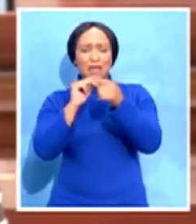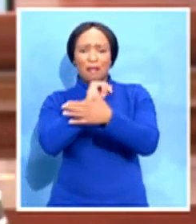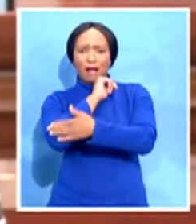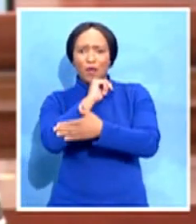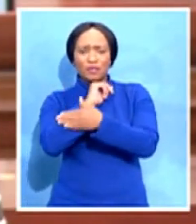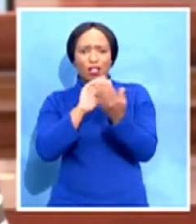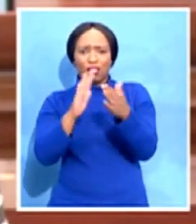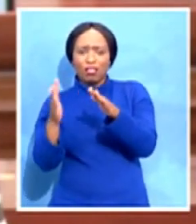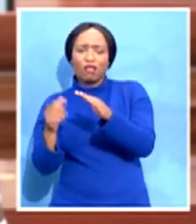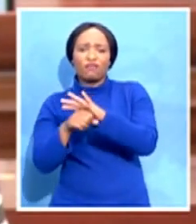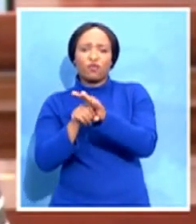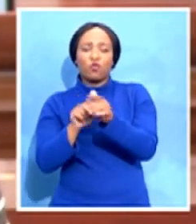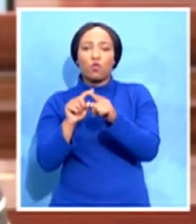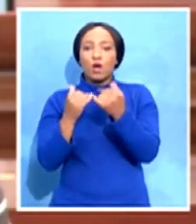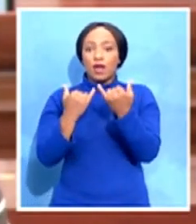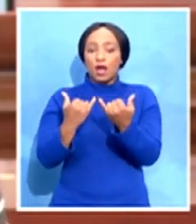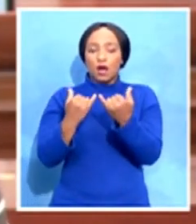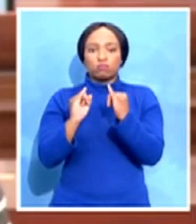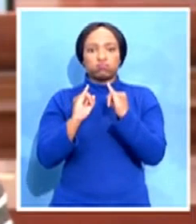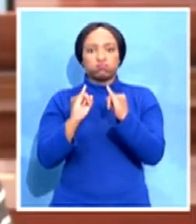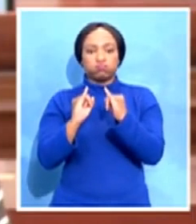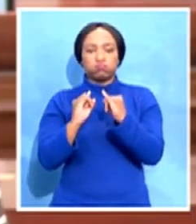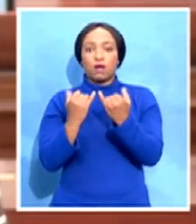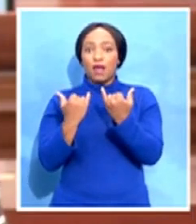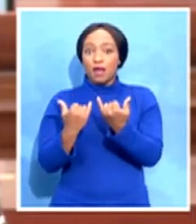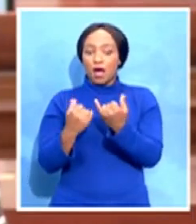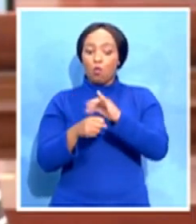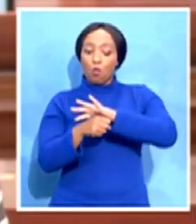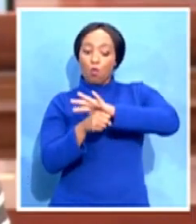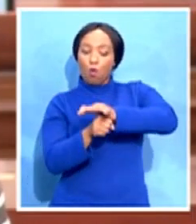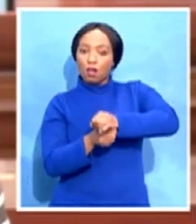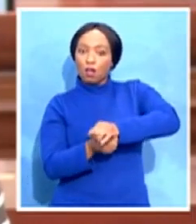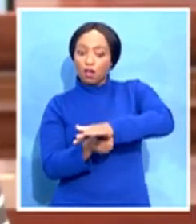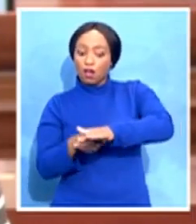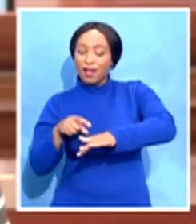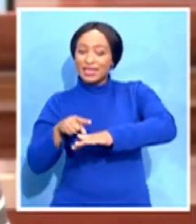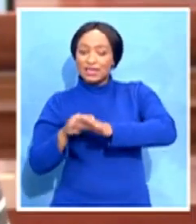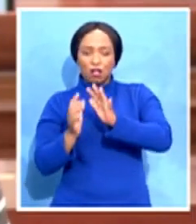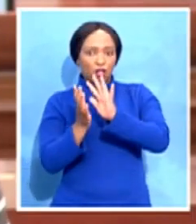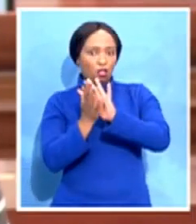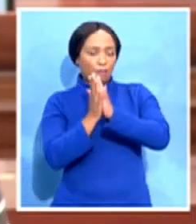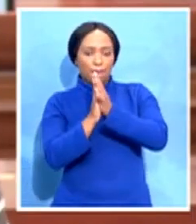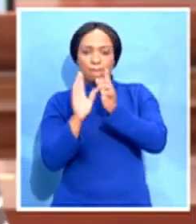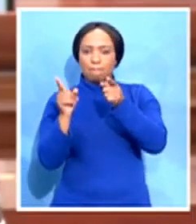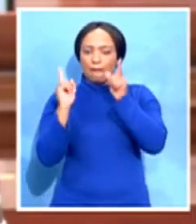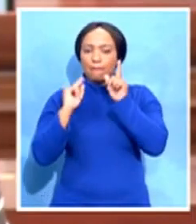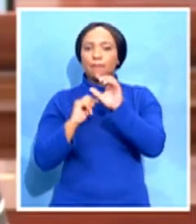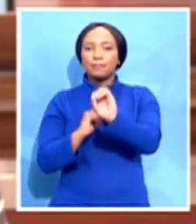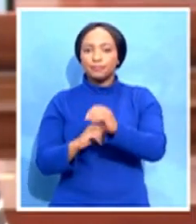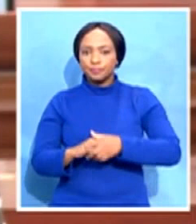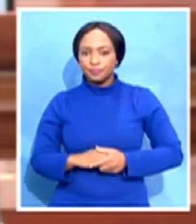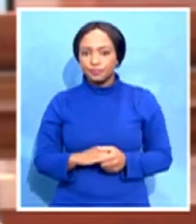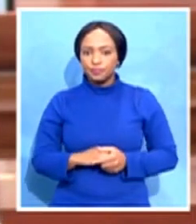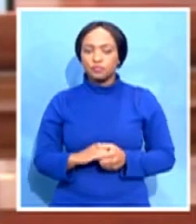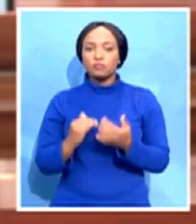strain, which is more infectious and virulent. While a trend of some decline in infections and deaths had been recorded as